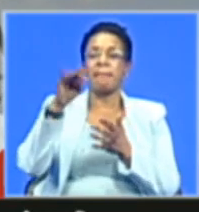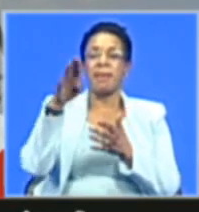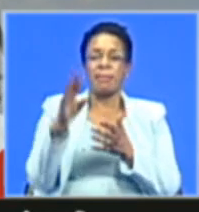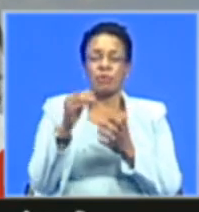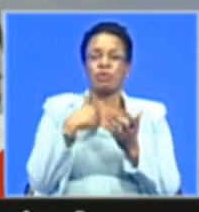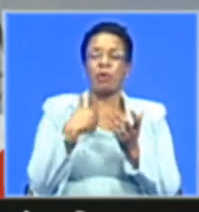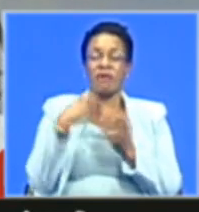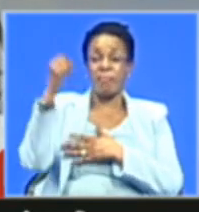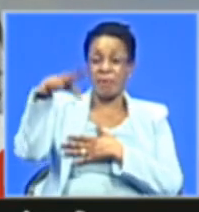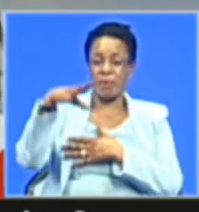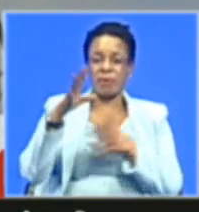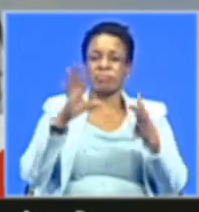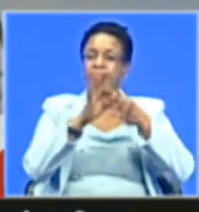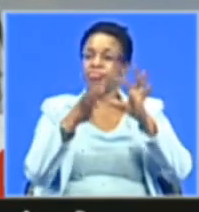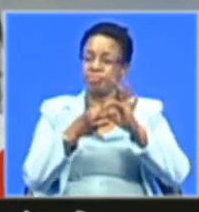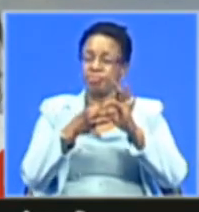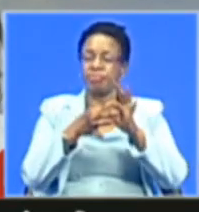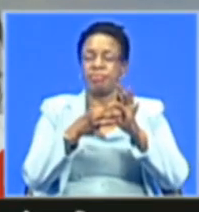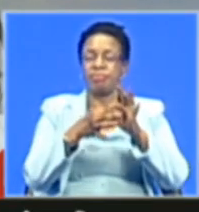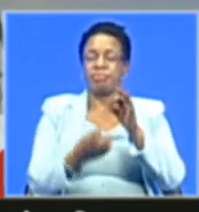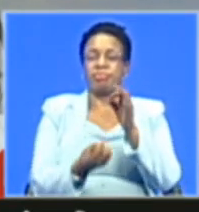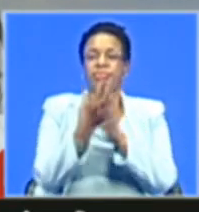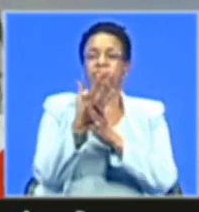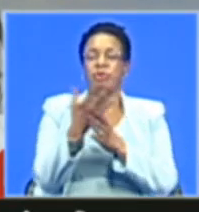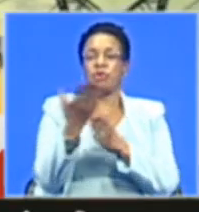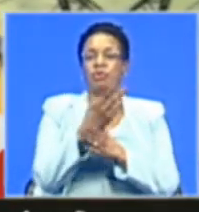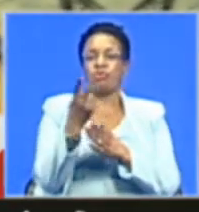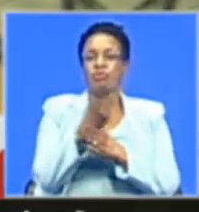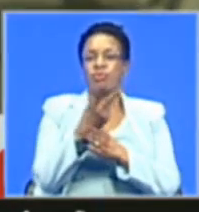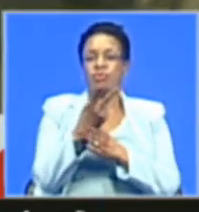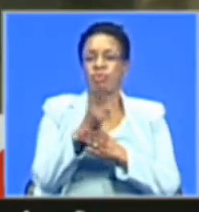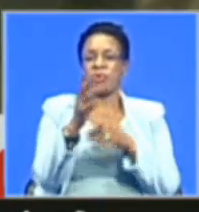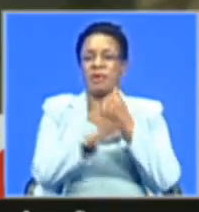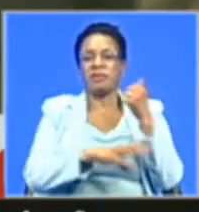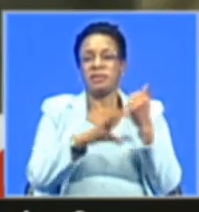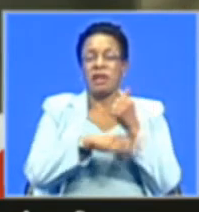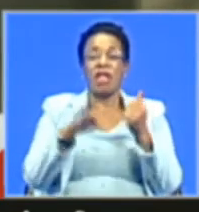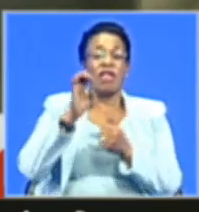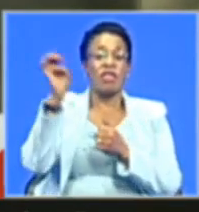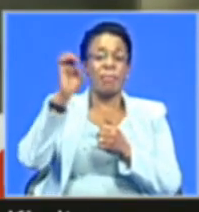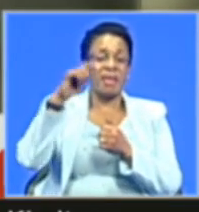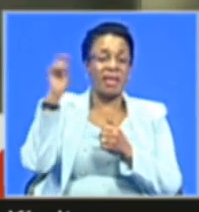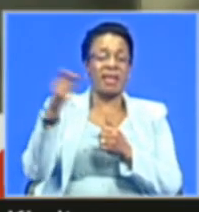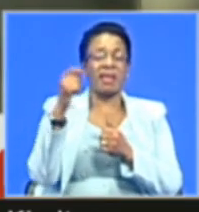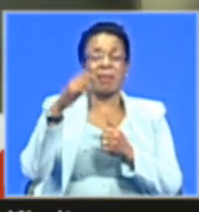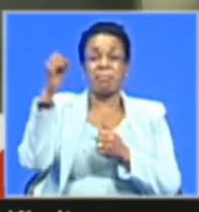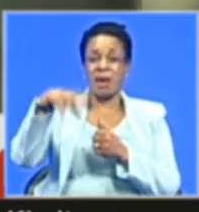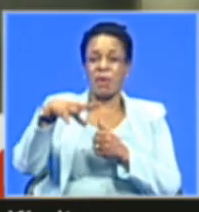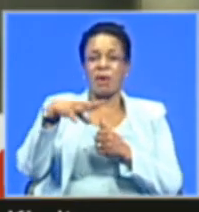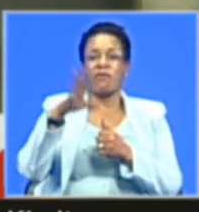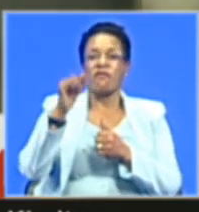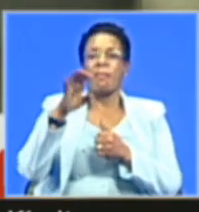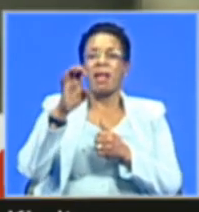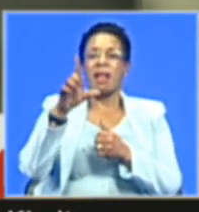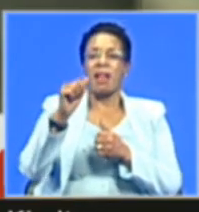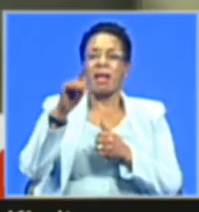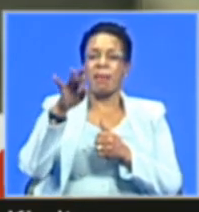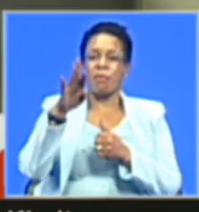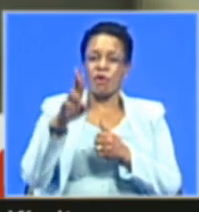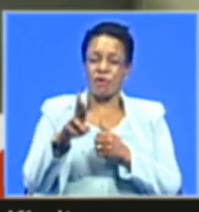a power interconnection system established between the two countries. The Ethiopia-Kenya power line, which will run from Elebor at the border